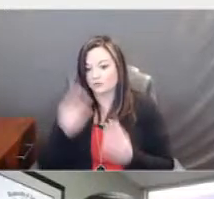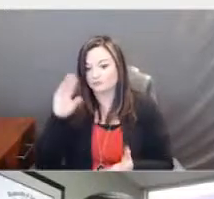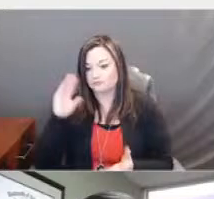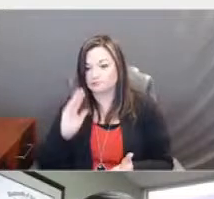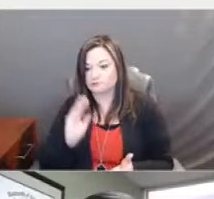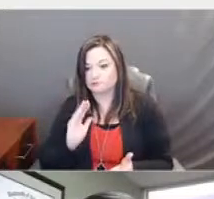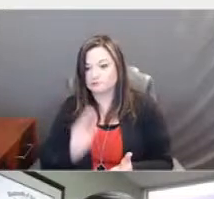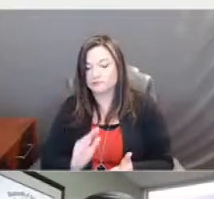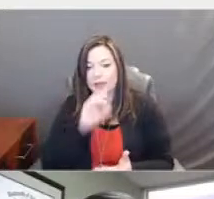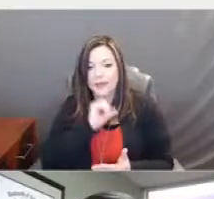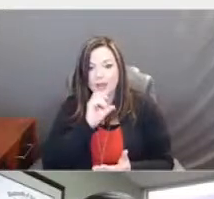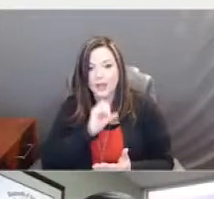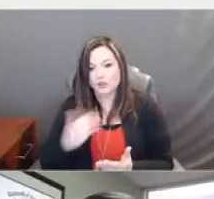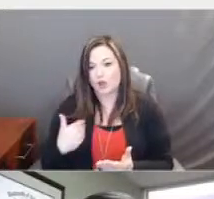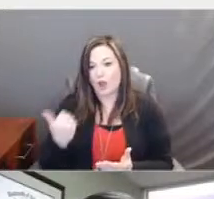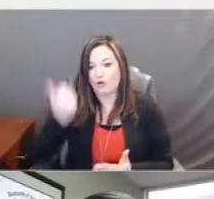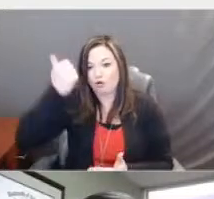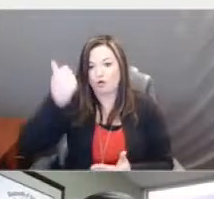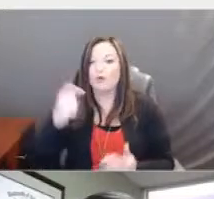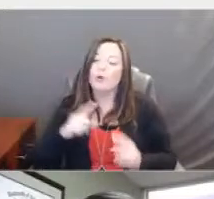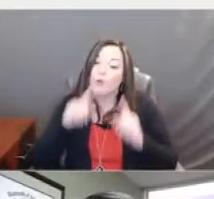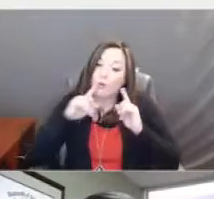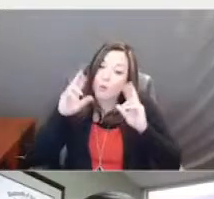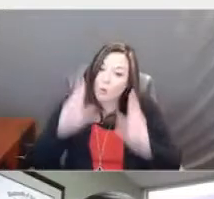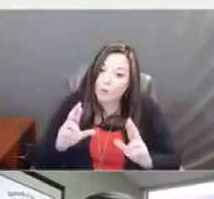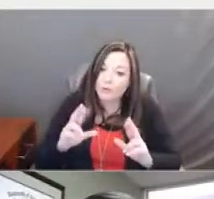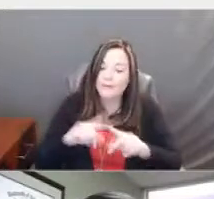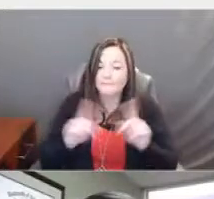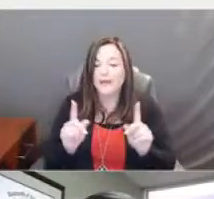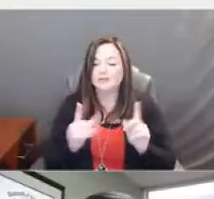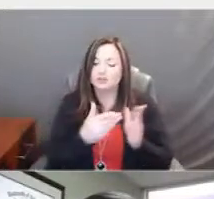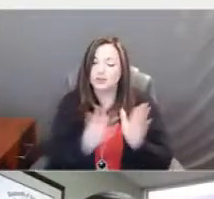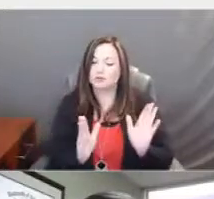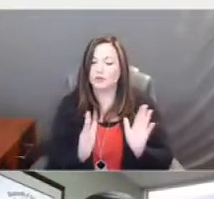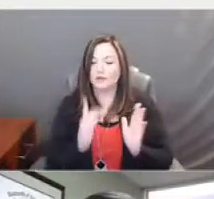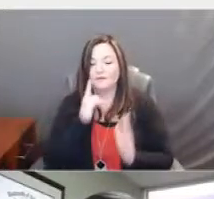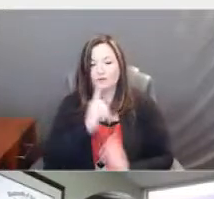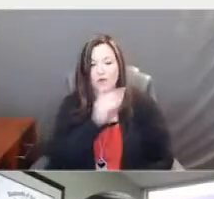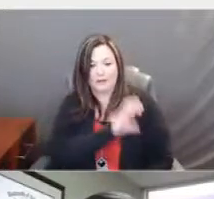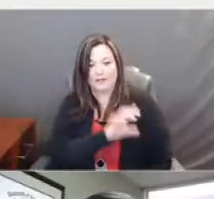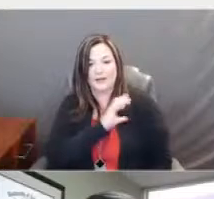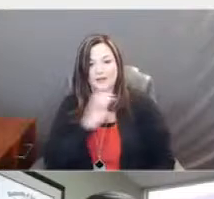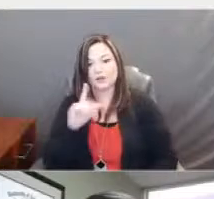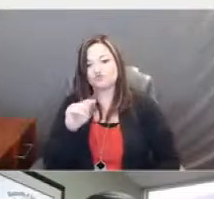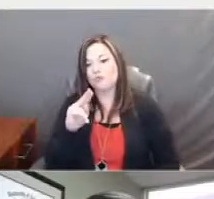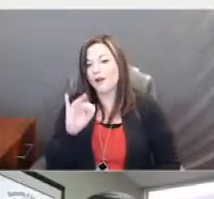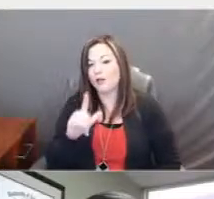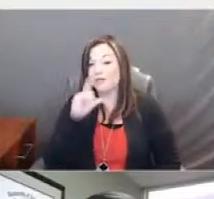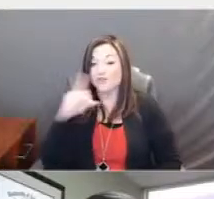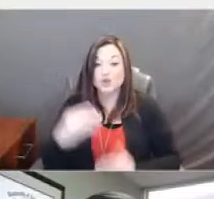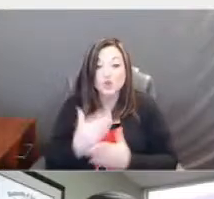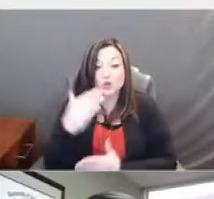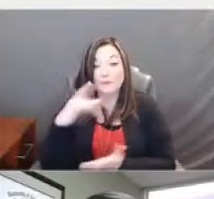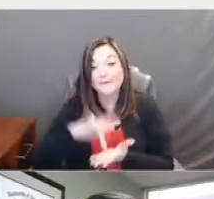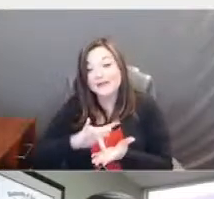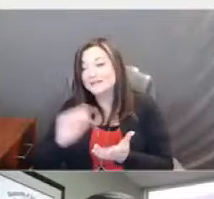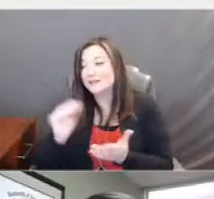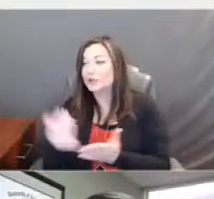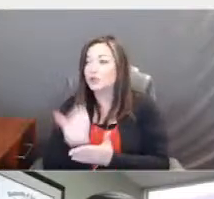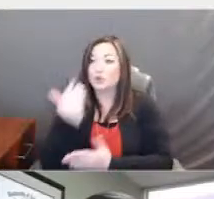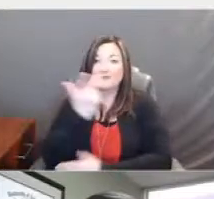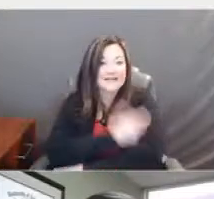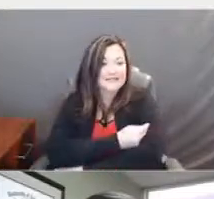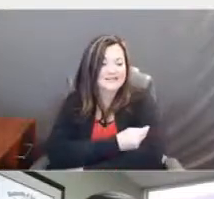age groups after that. But generally speaking, for clinical trials, for new medications and new vaccines,